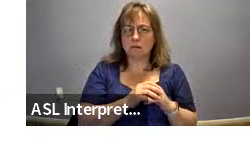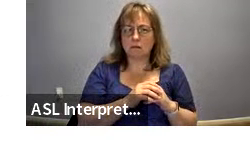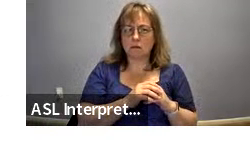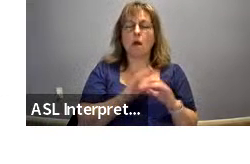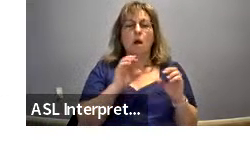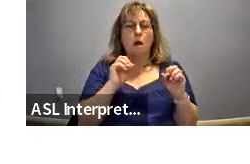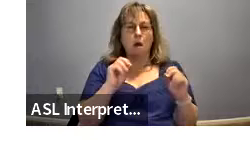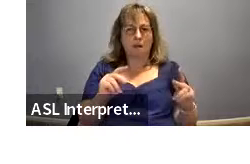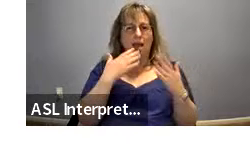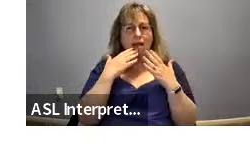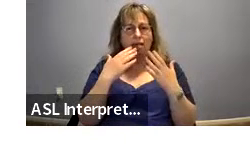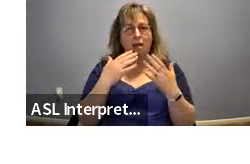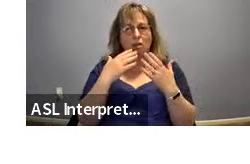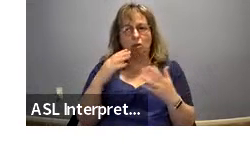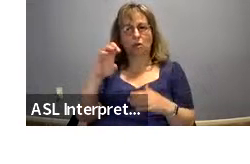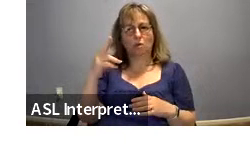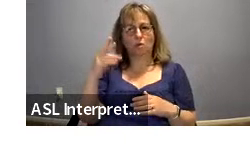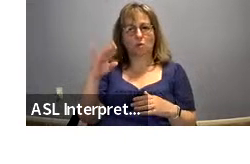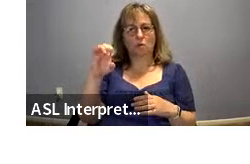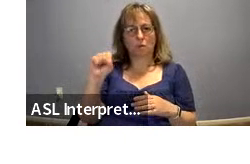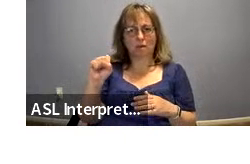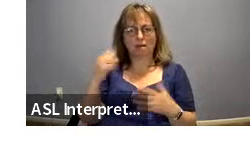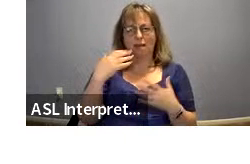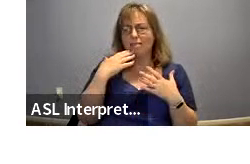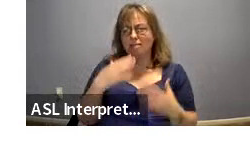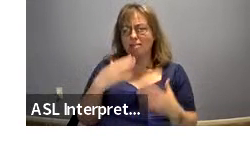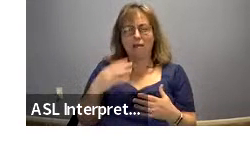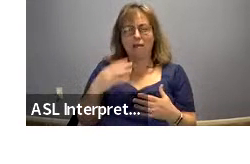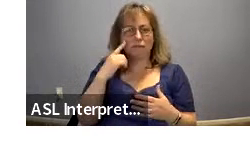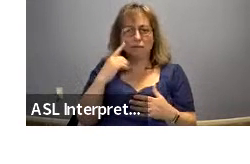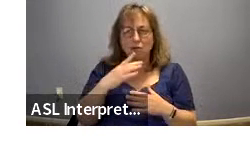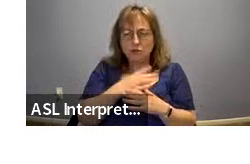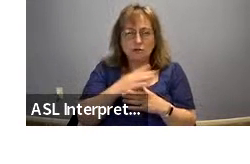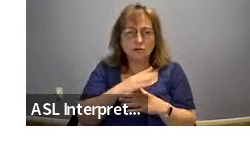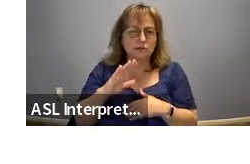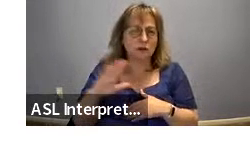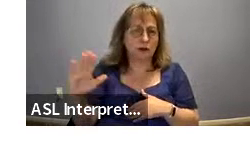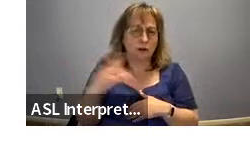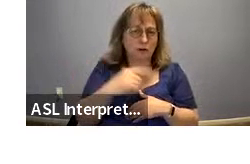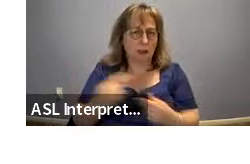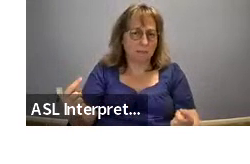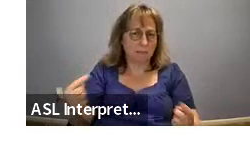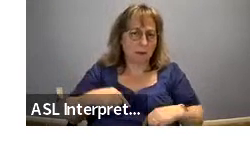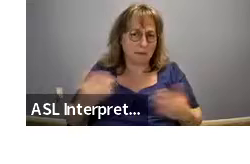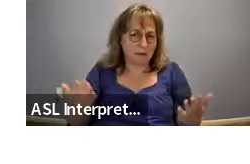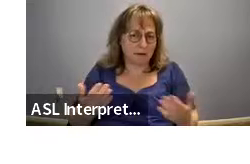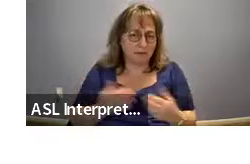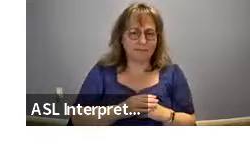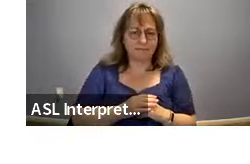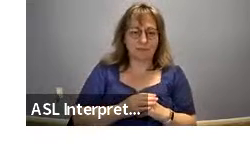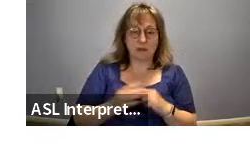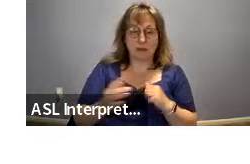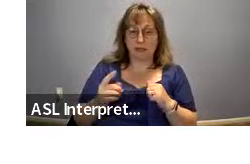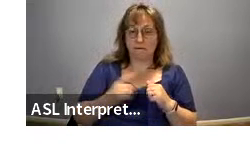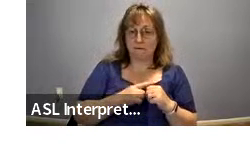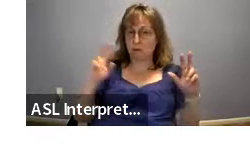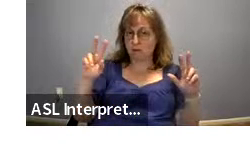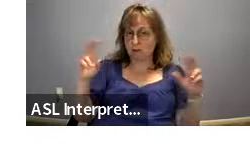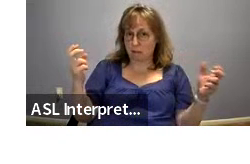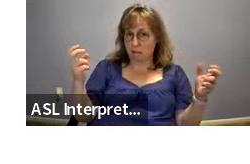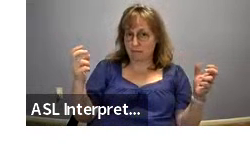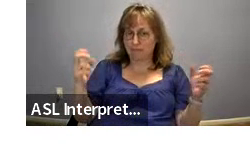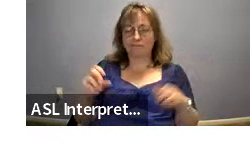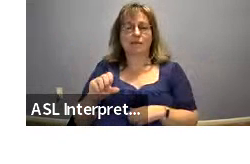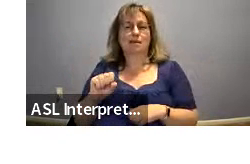All right. Thank you, Chris. And thanks to all of you for sharing your time with us this evening. As our first topic, let's review this thing called